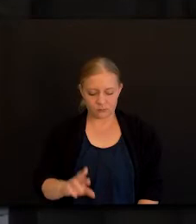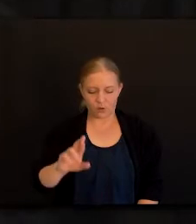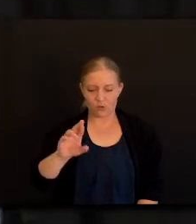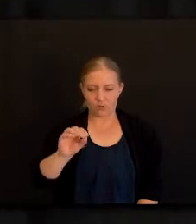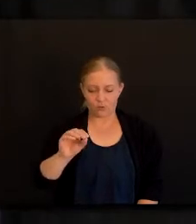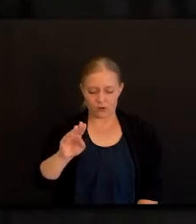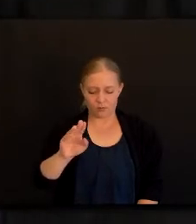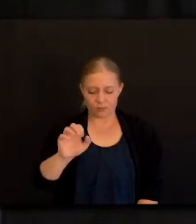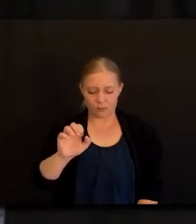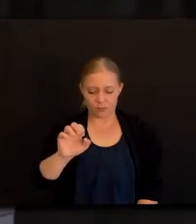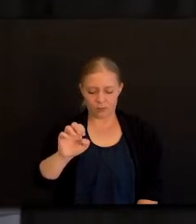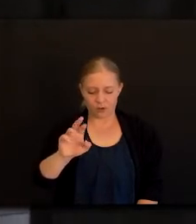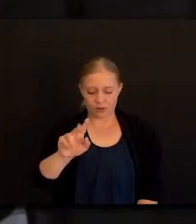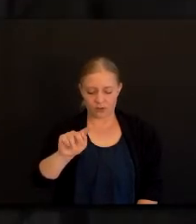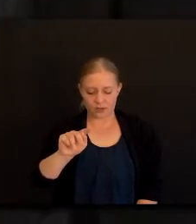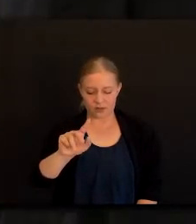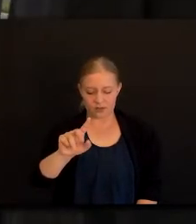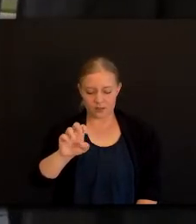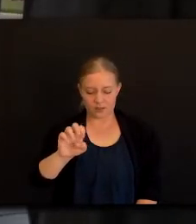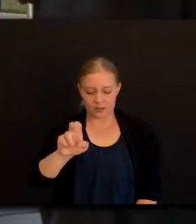Robert Dean Ekdahl.